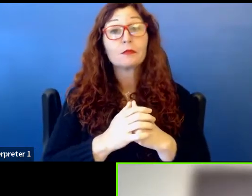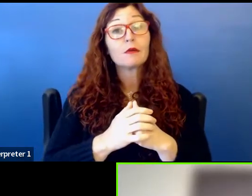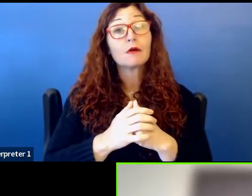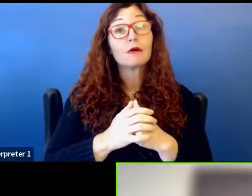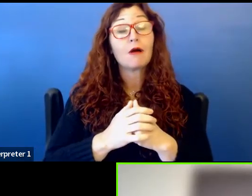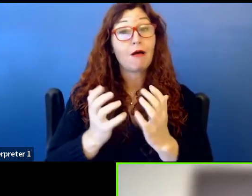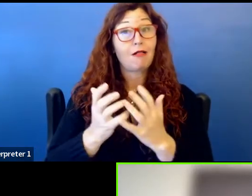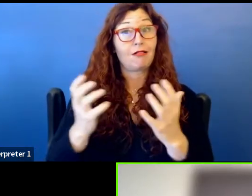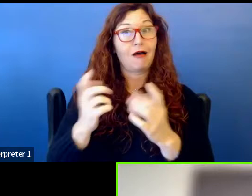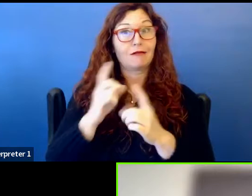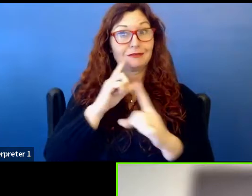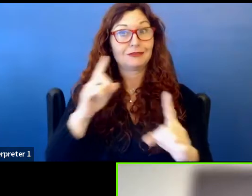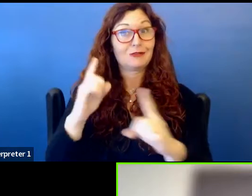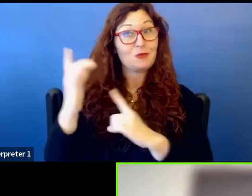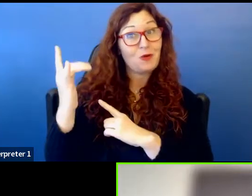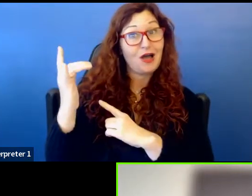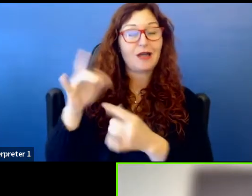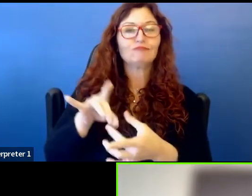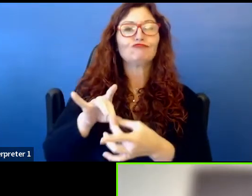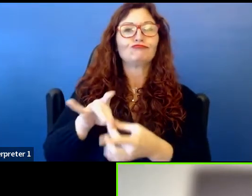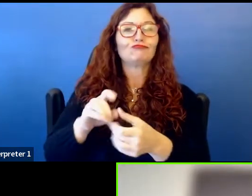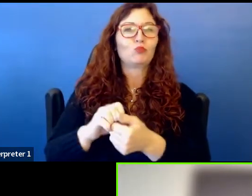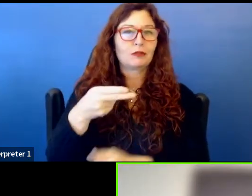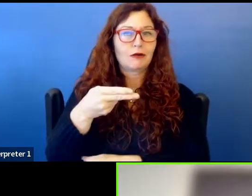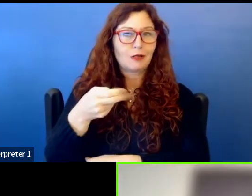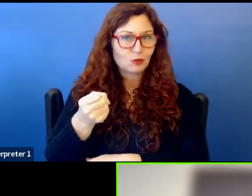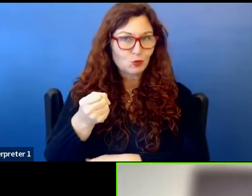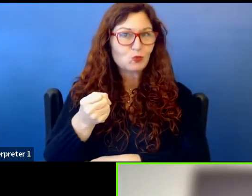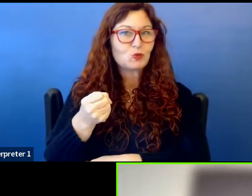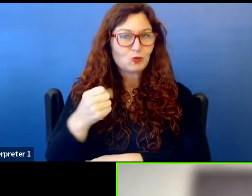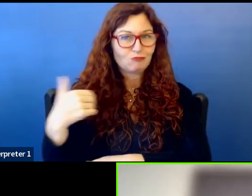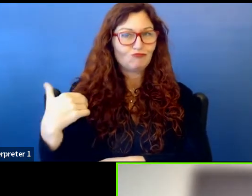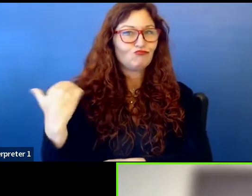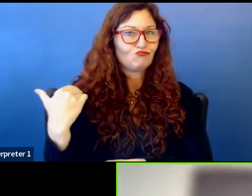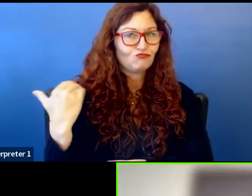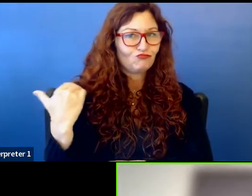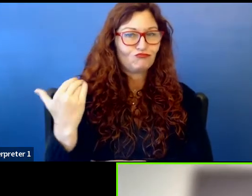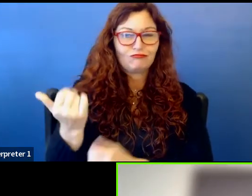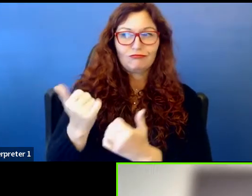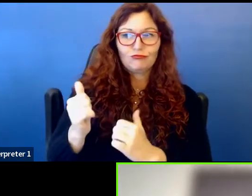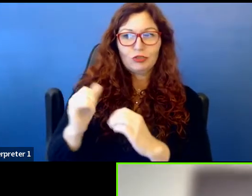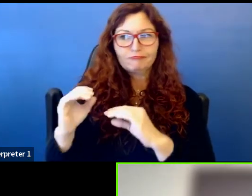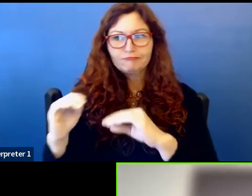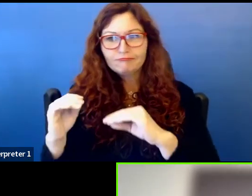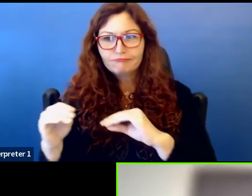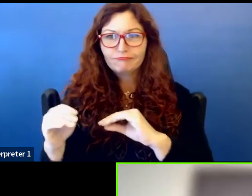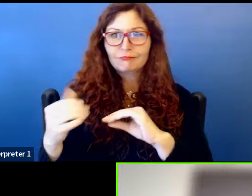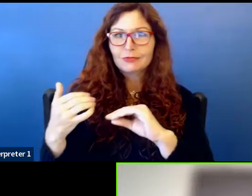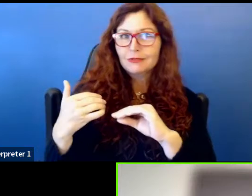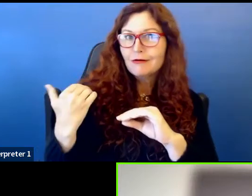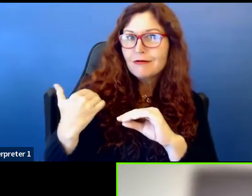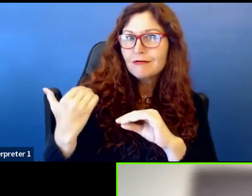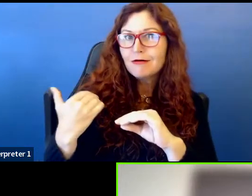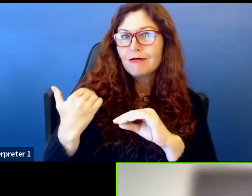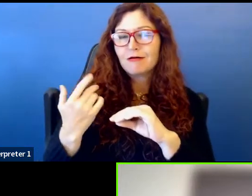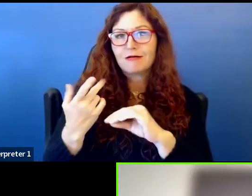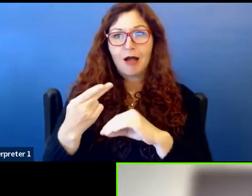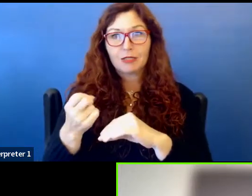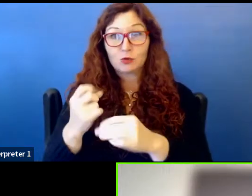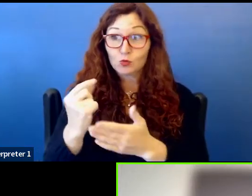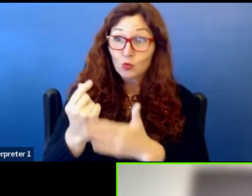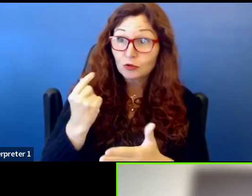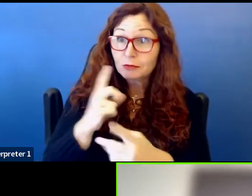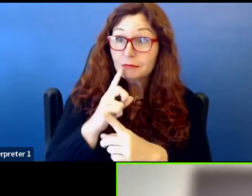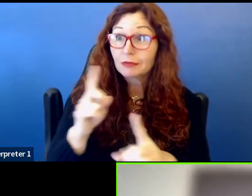also happening with high schools uh we know that you know trying to get individuals fresh out of high school um is one of the best ways